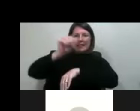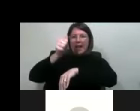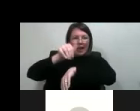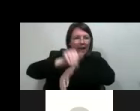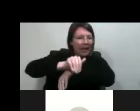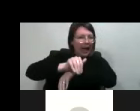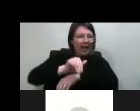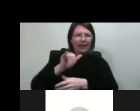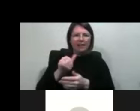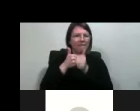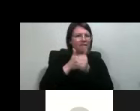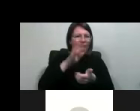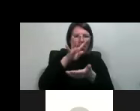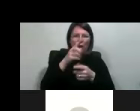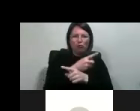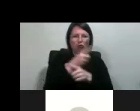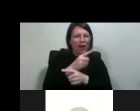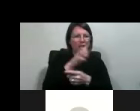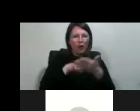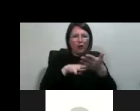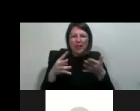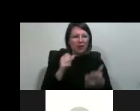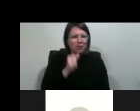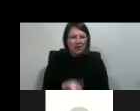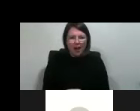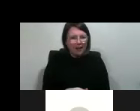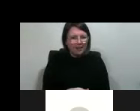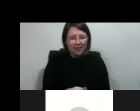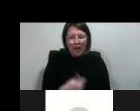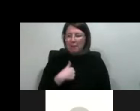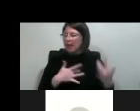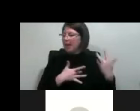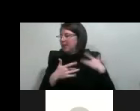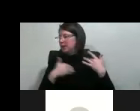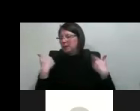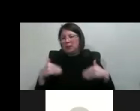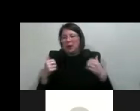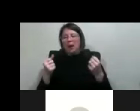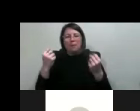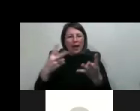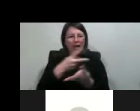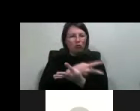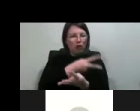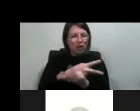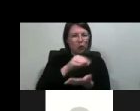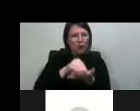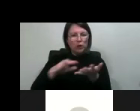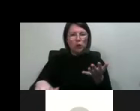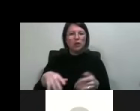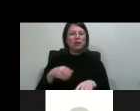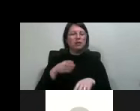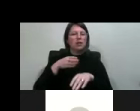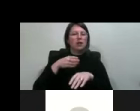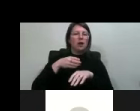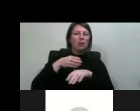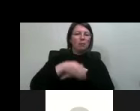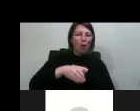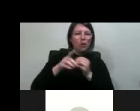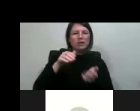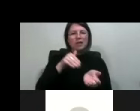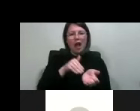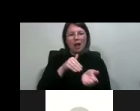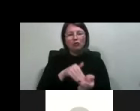regular schedule, and I'm concerned that many grad students and postdocs and professors will not